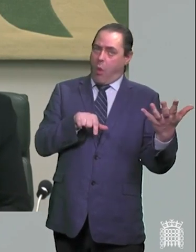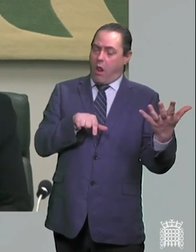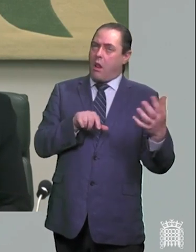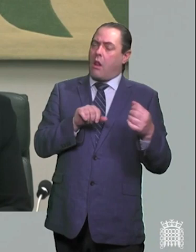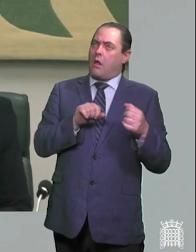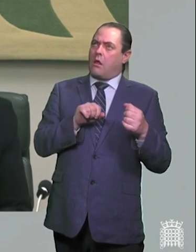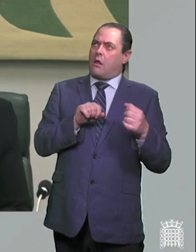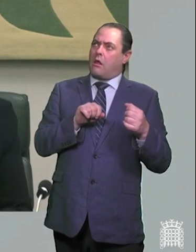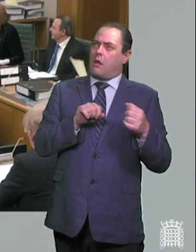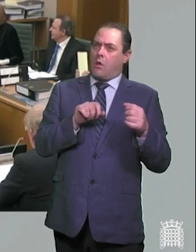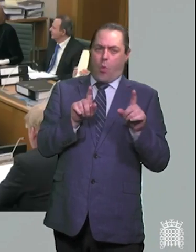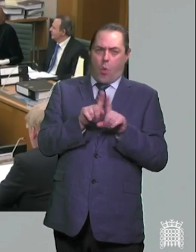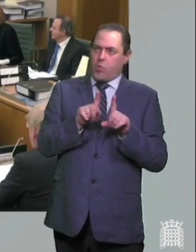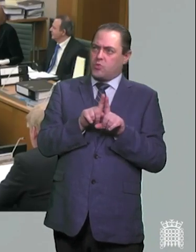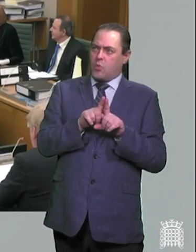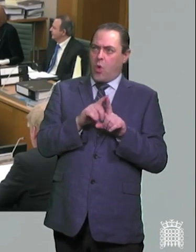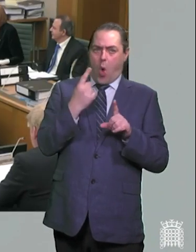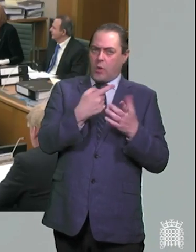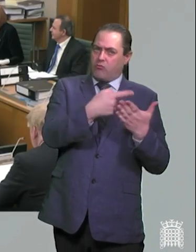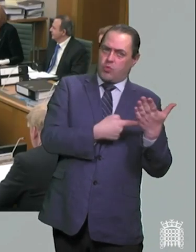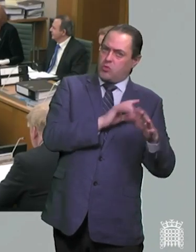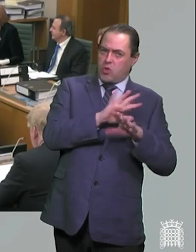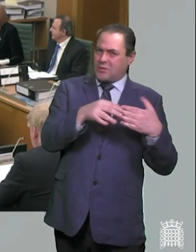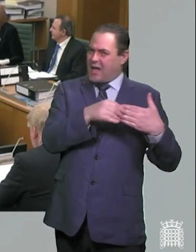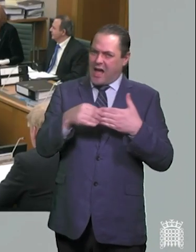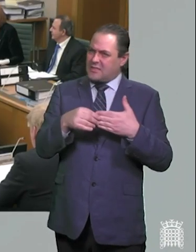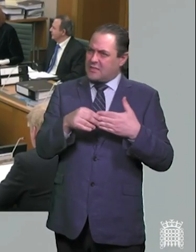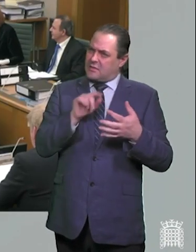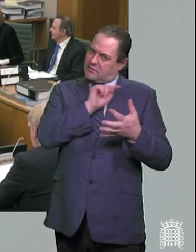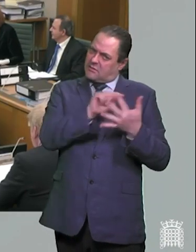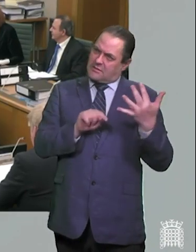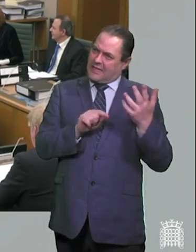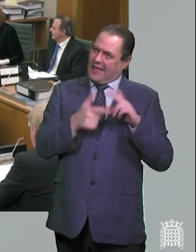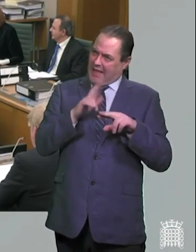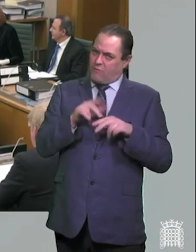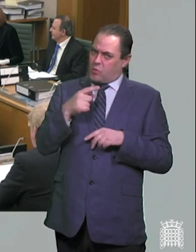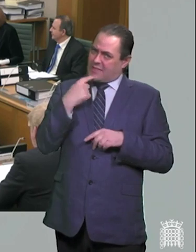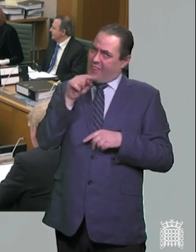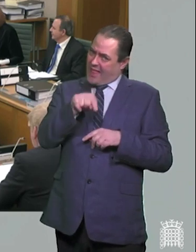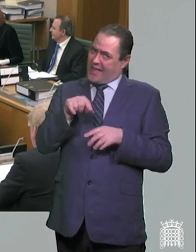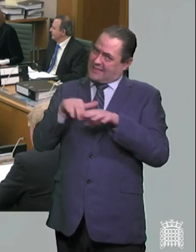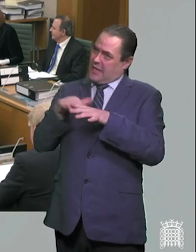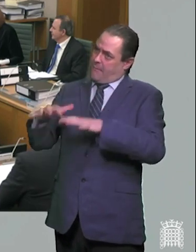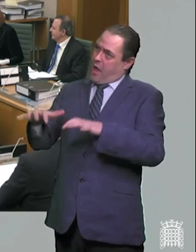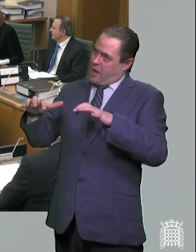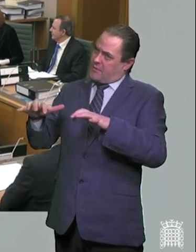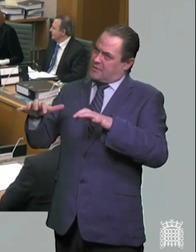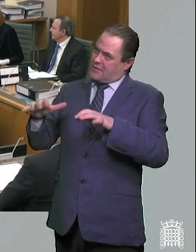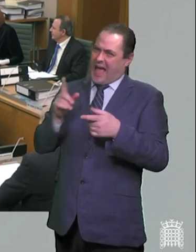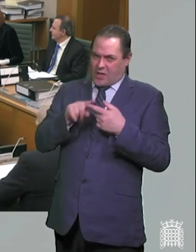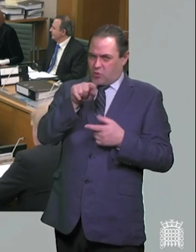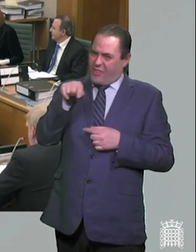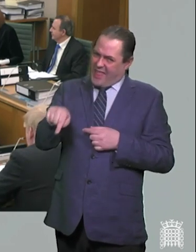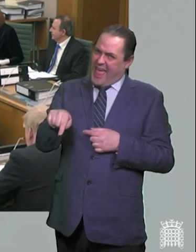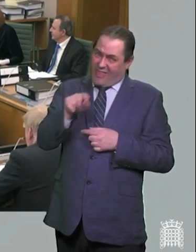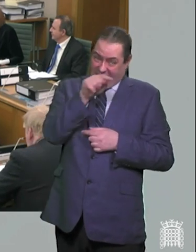three, and it only covered the rules, it didn't cover the guidance. I think if you'd have said that to us in the House, and also you were there